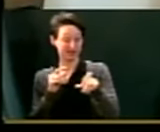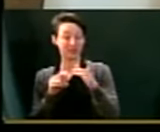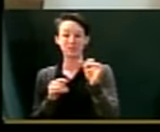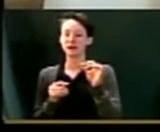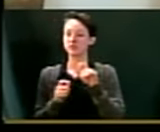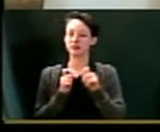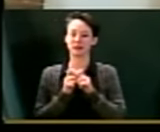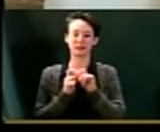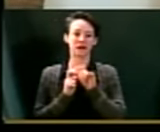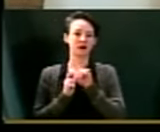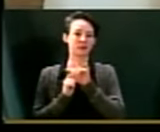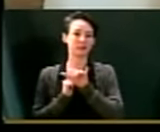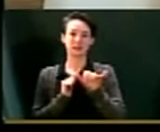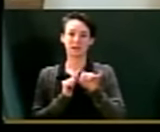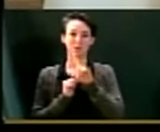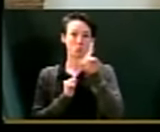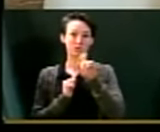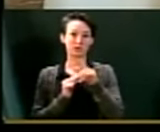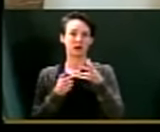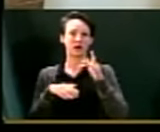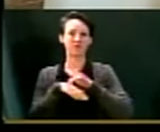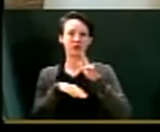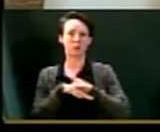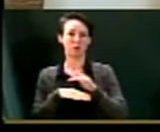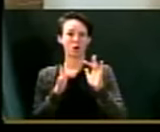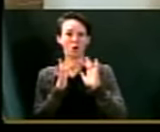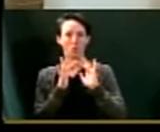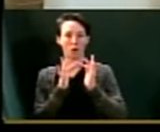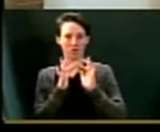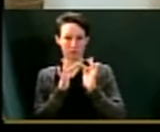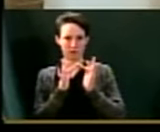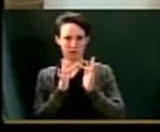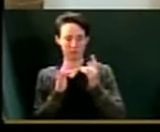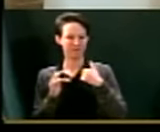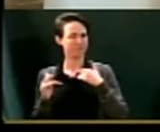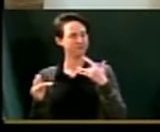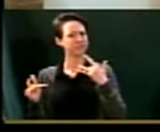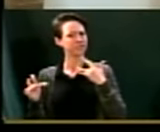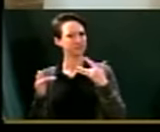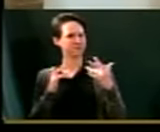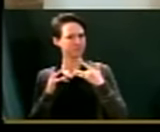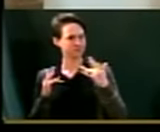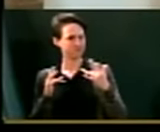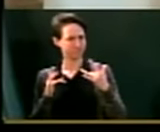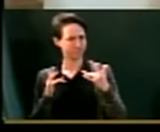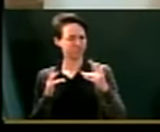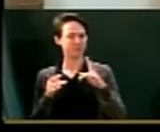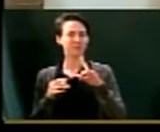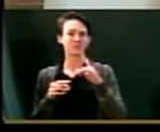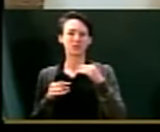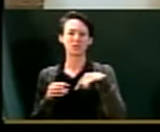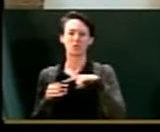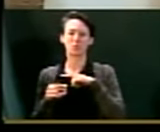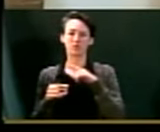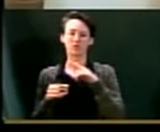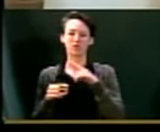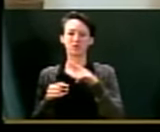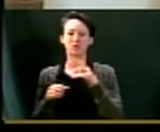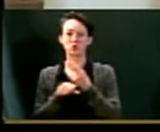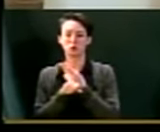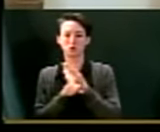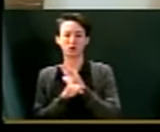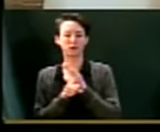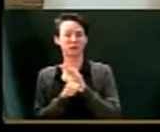that were available online. So I'm very concerned that we spent a great deal of staff